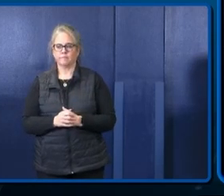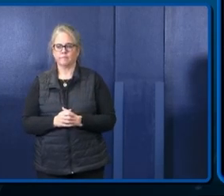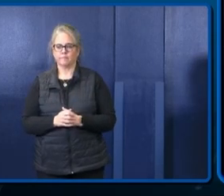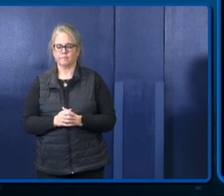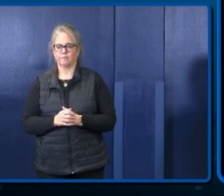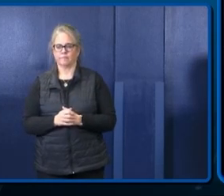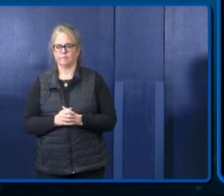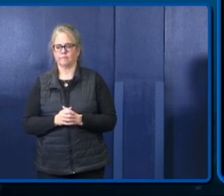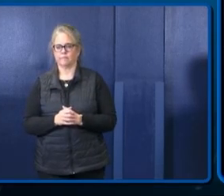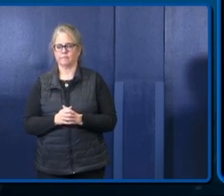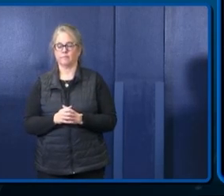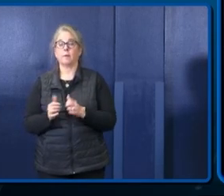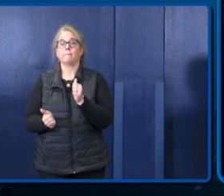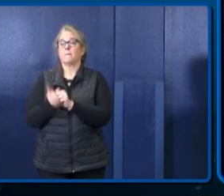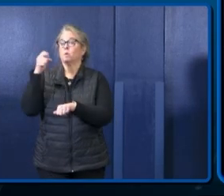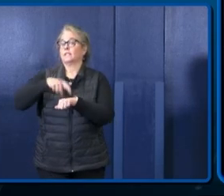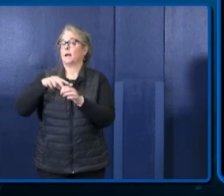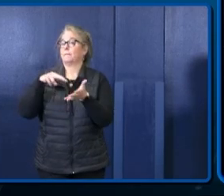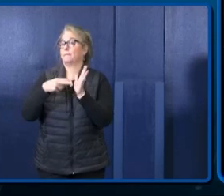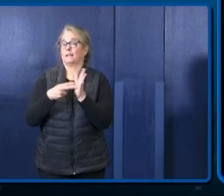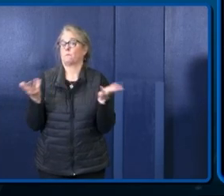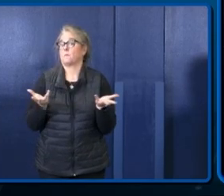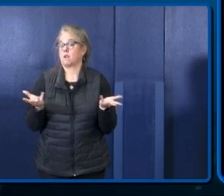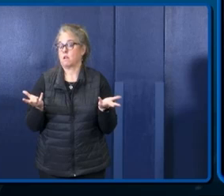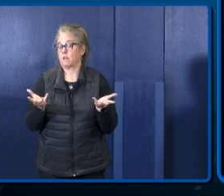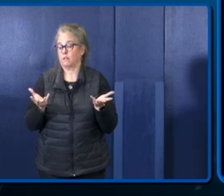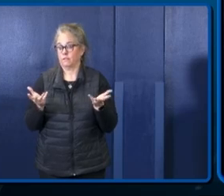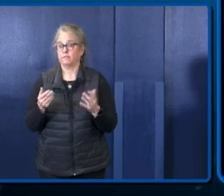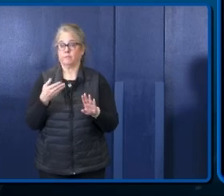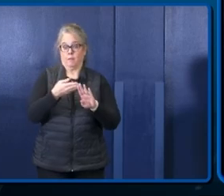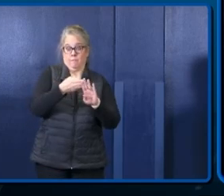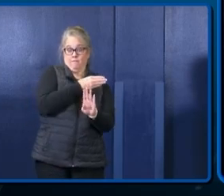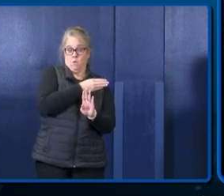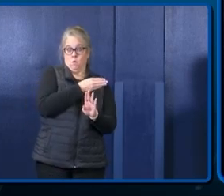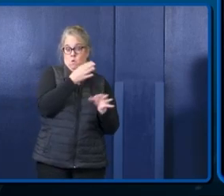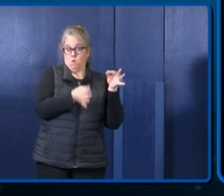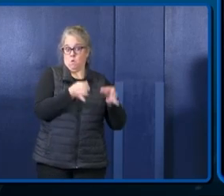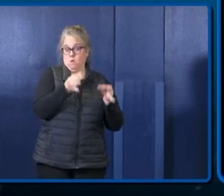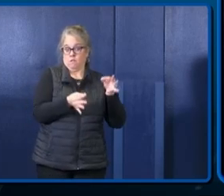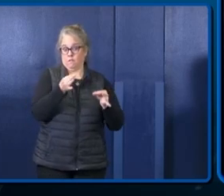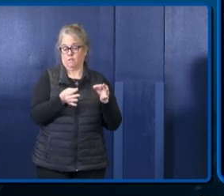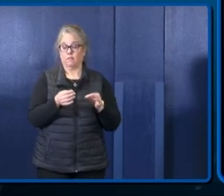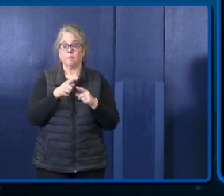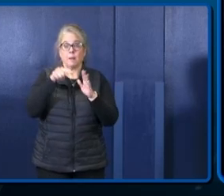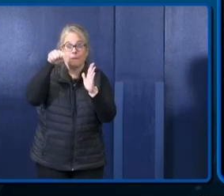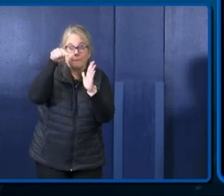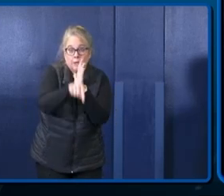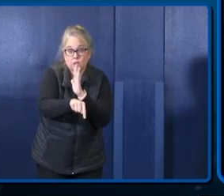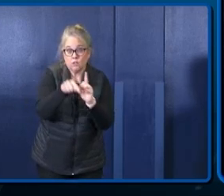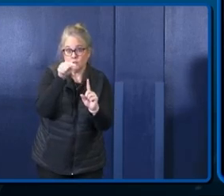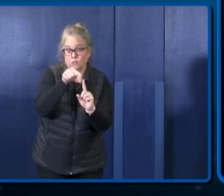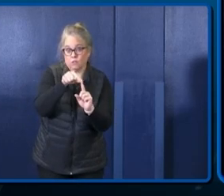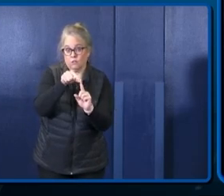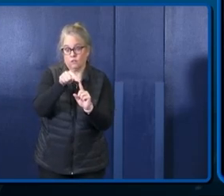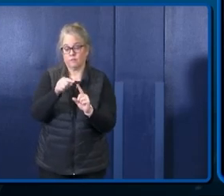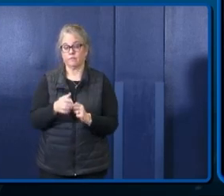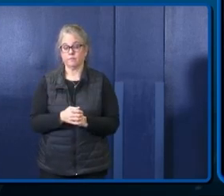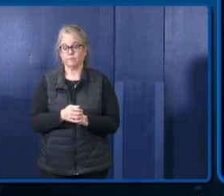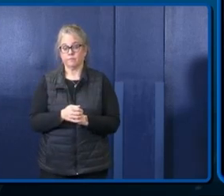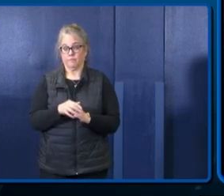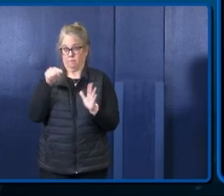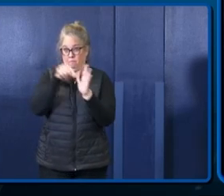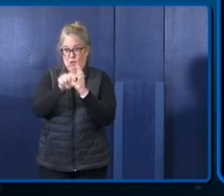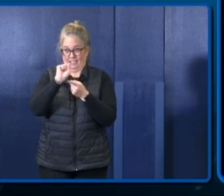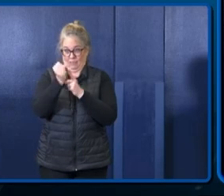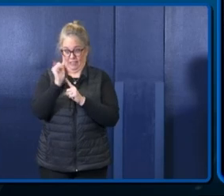at the conclusion of the preliminary hearing. In murder cases, and certainly in murder cases of this magnitude, it is not uncommon